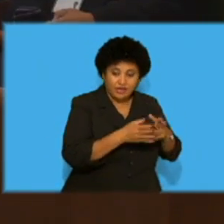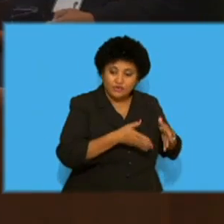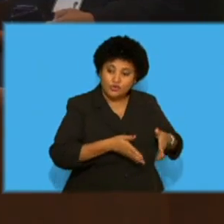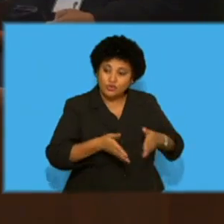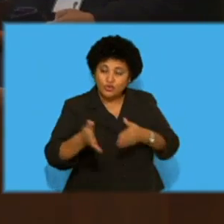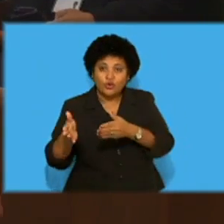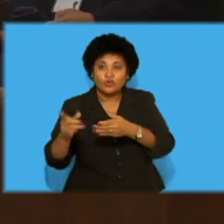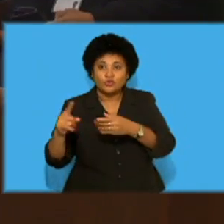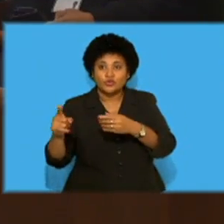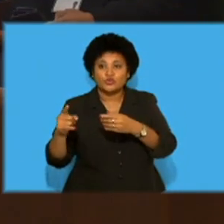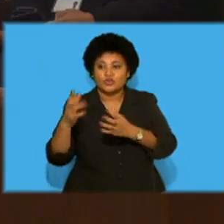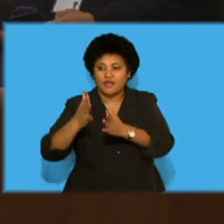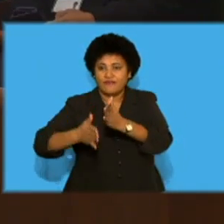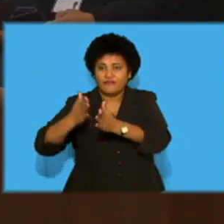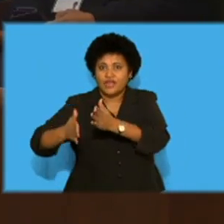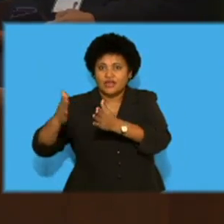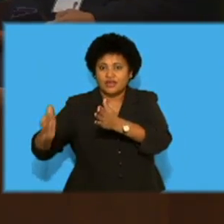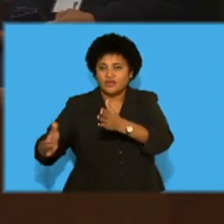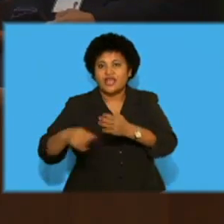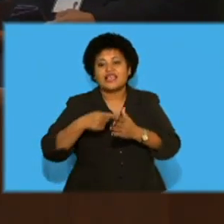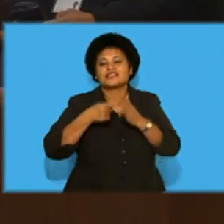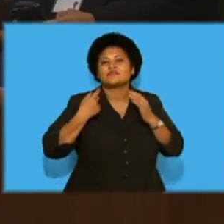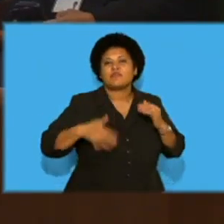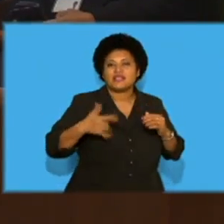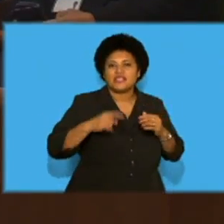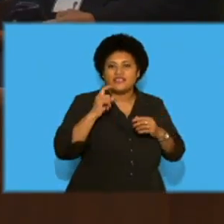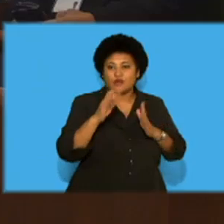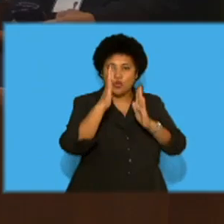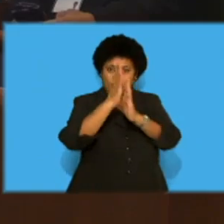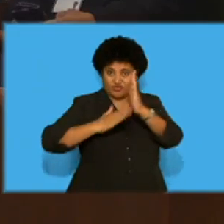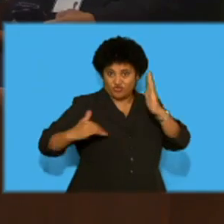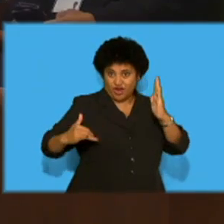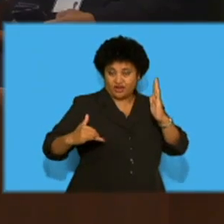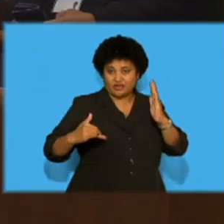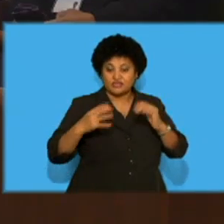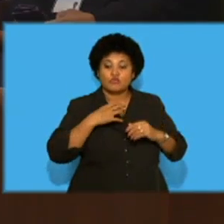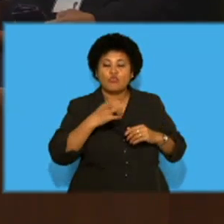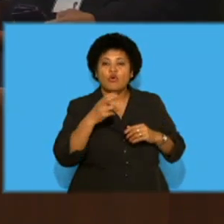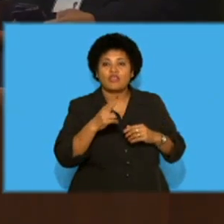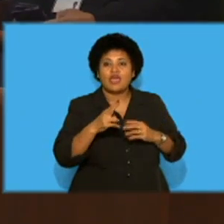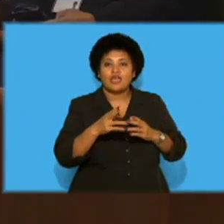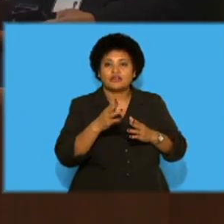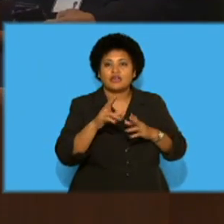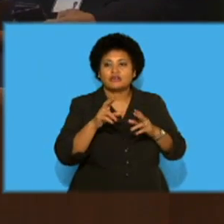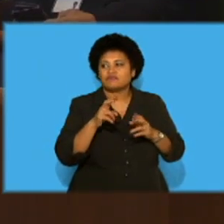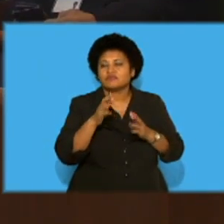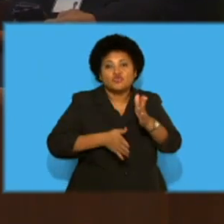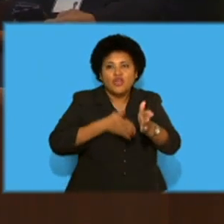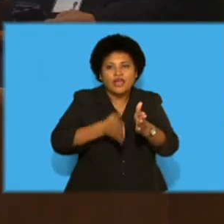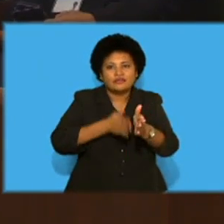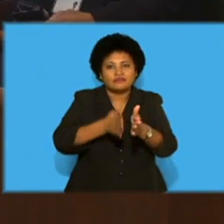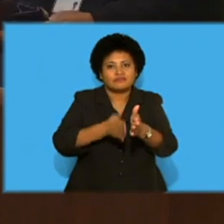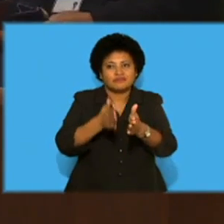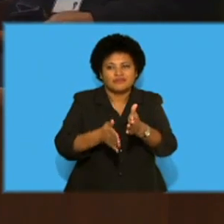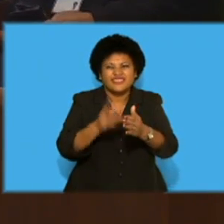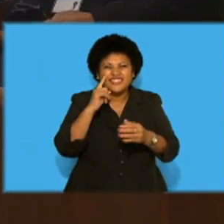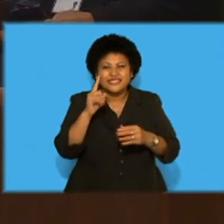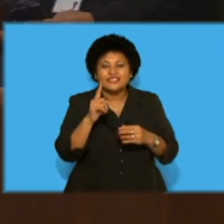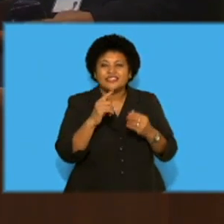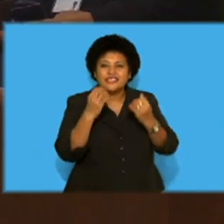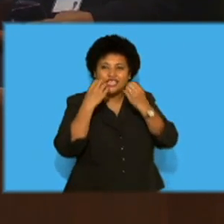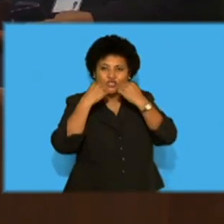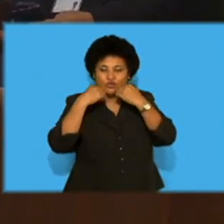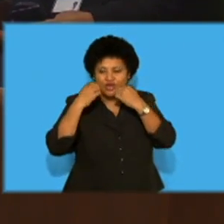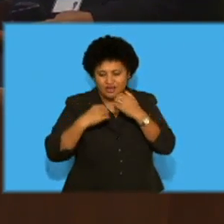is far more expensive if you do it by truck as opposed to doing it on the rail. In Fiji at one point in time, Madam Speaker,